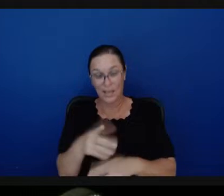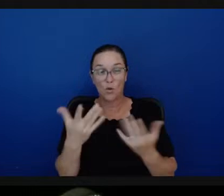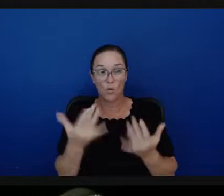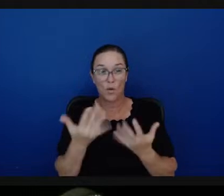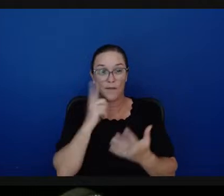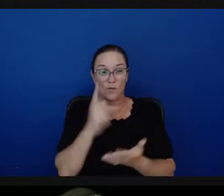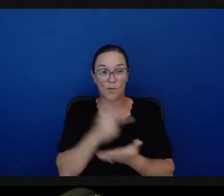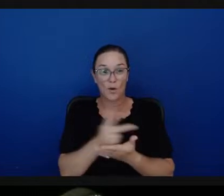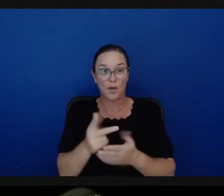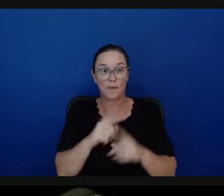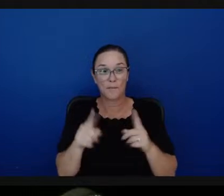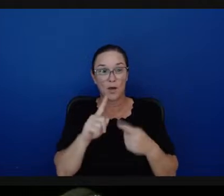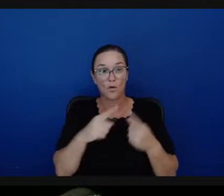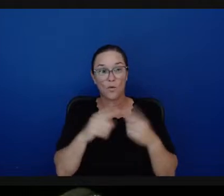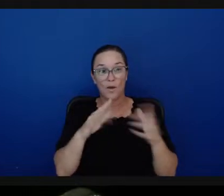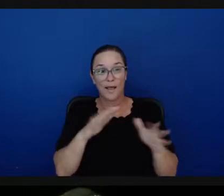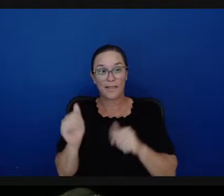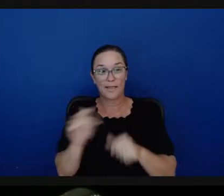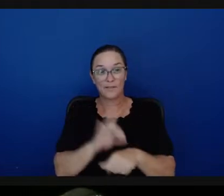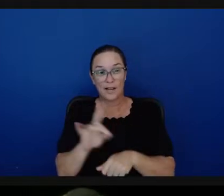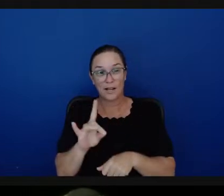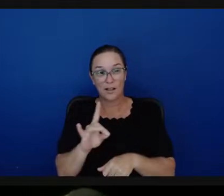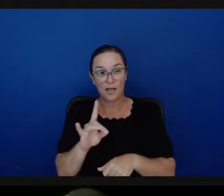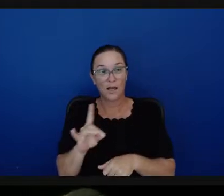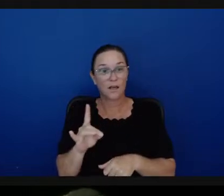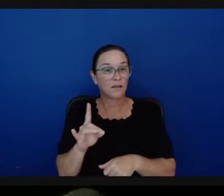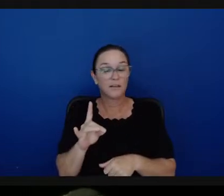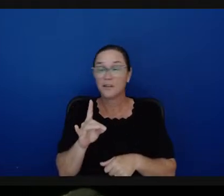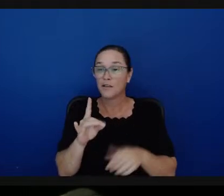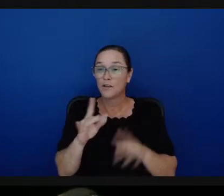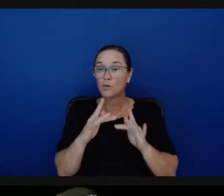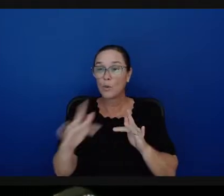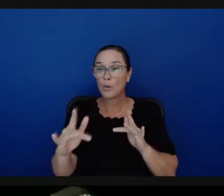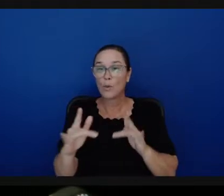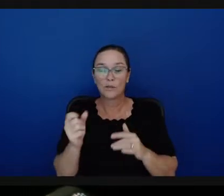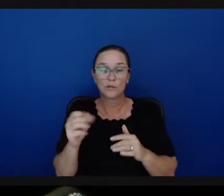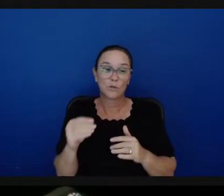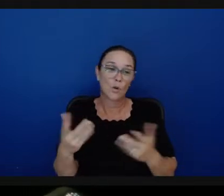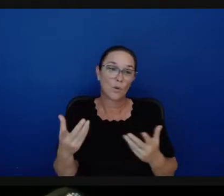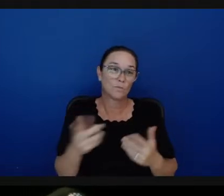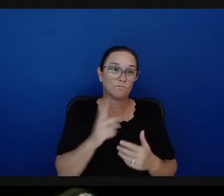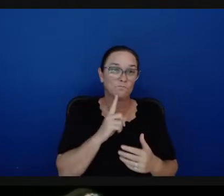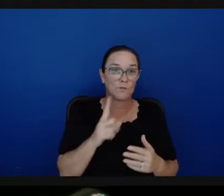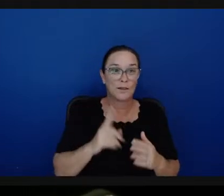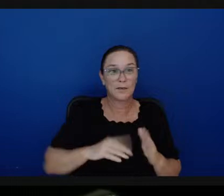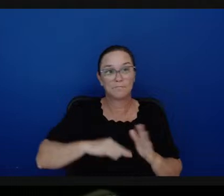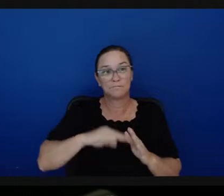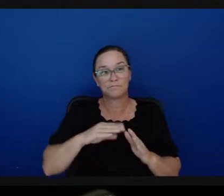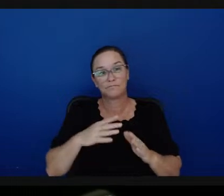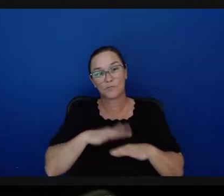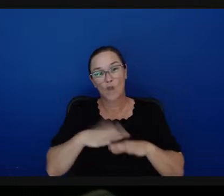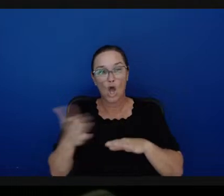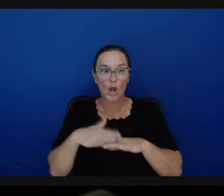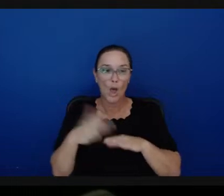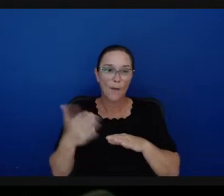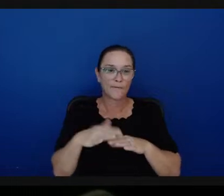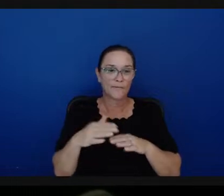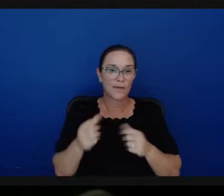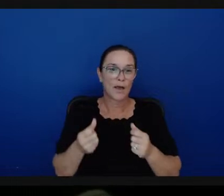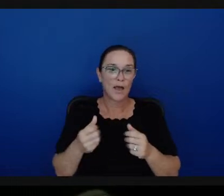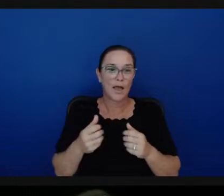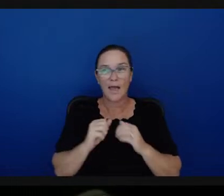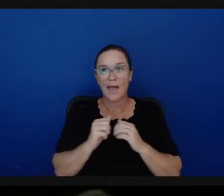8 o'clock, there were plenty of spots that one particular night. So it can really be hit or miss. It depends how much word is spread,